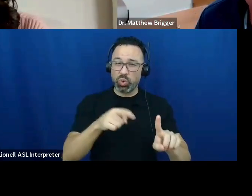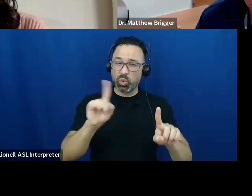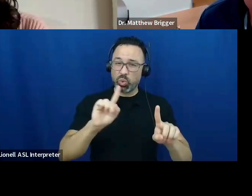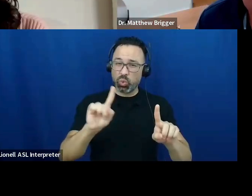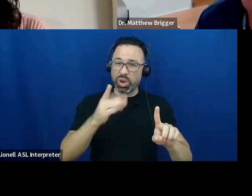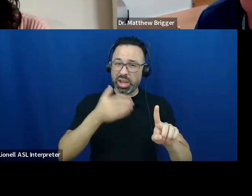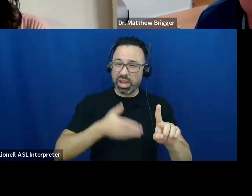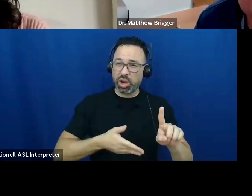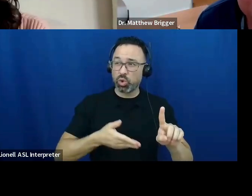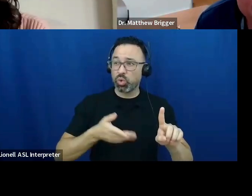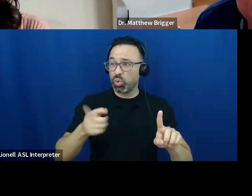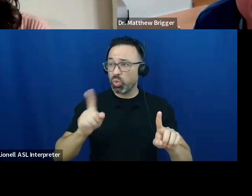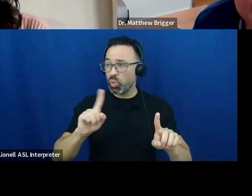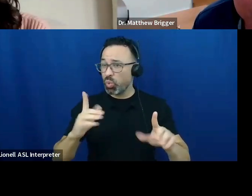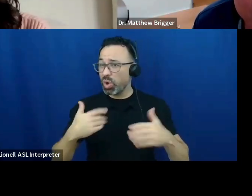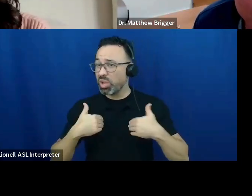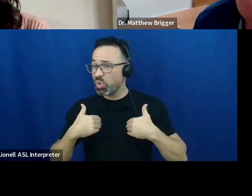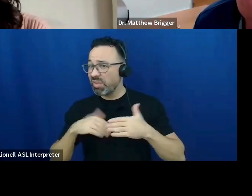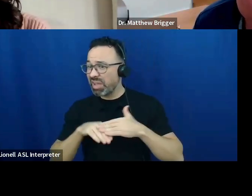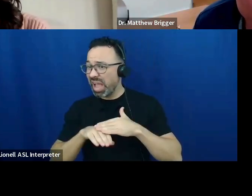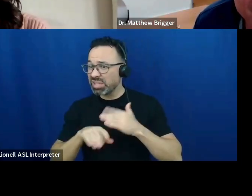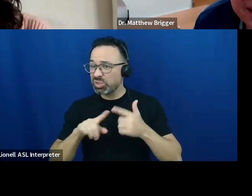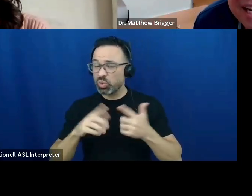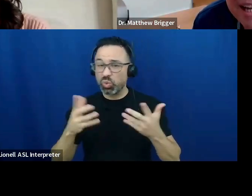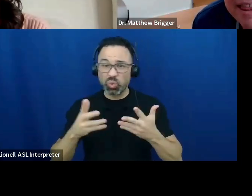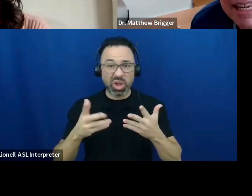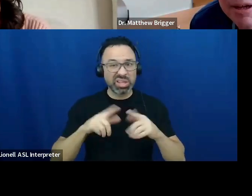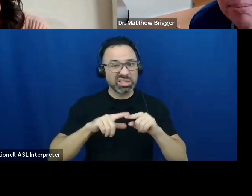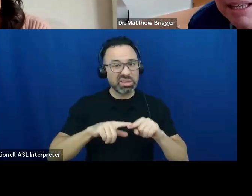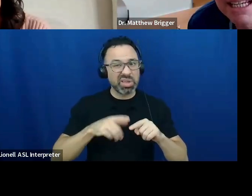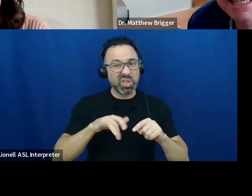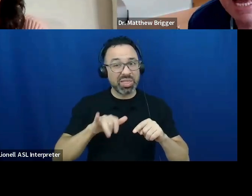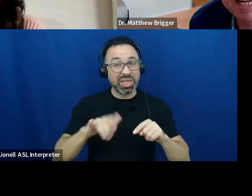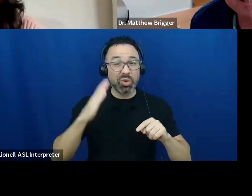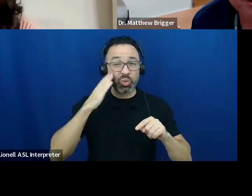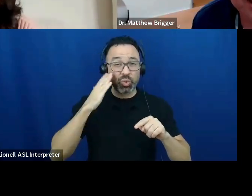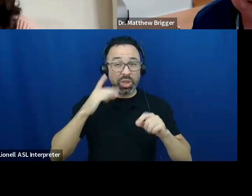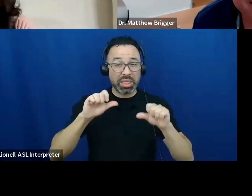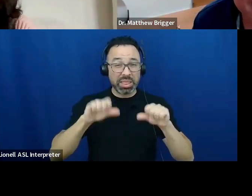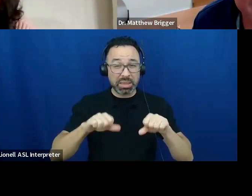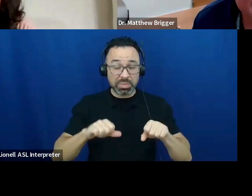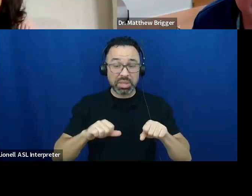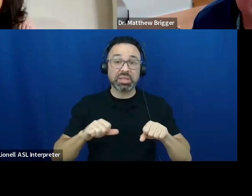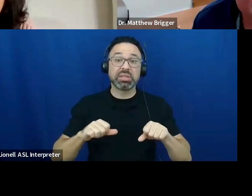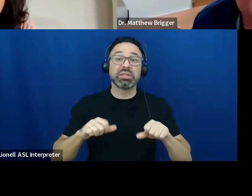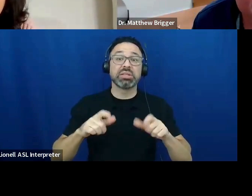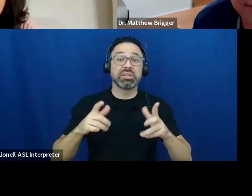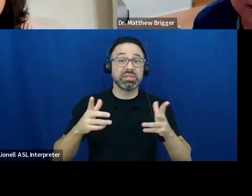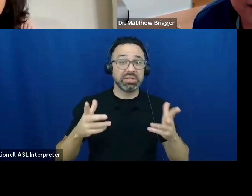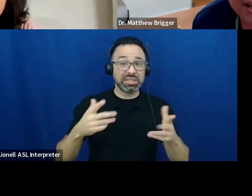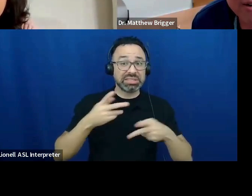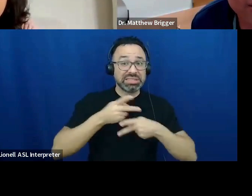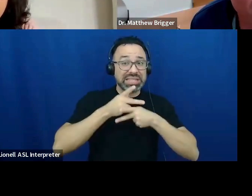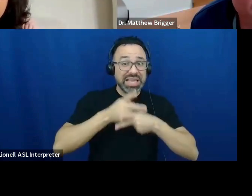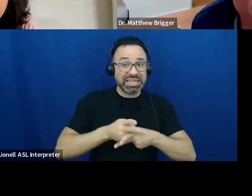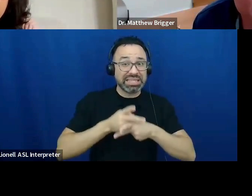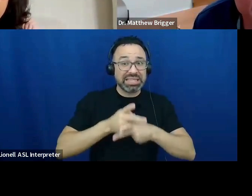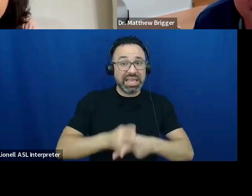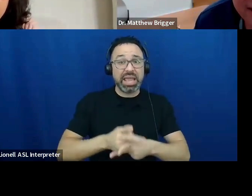are, what you have access to, because as we all know, like the ability to be able to access care is